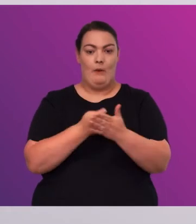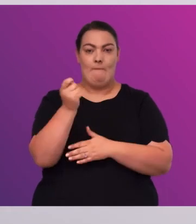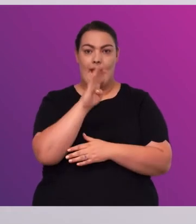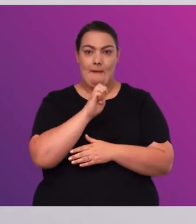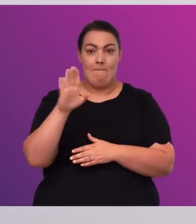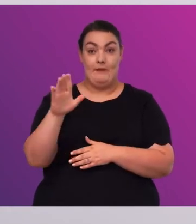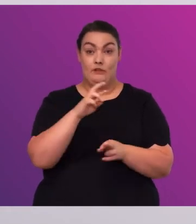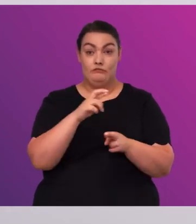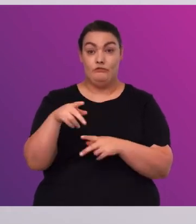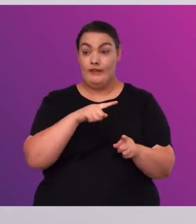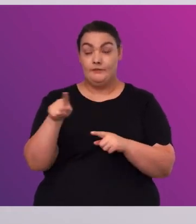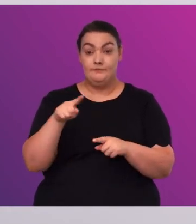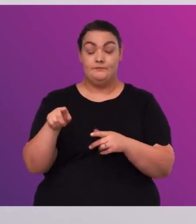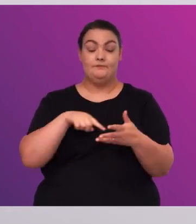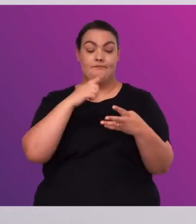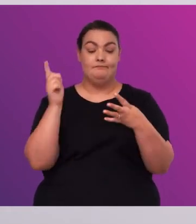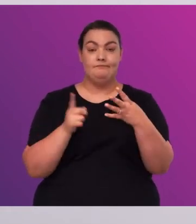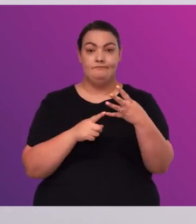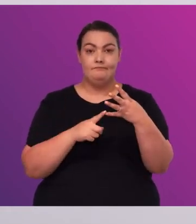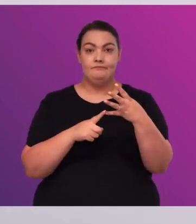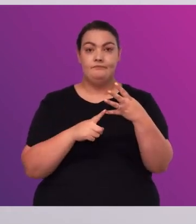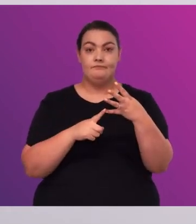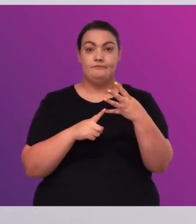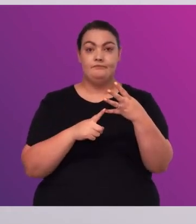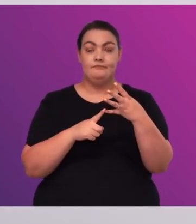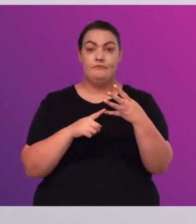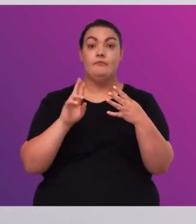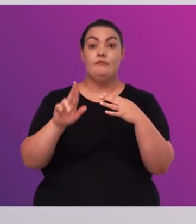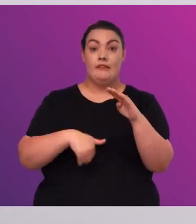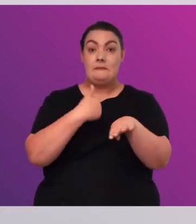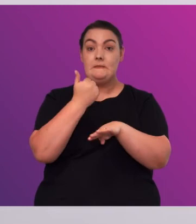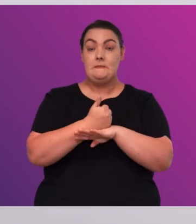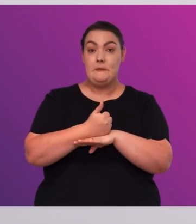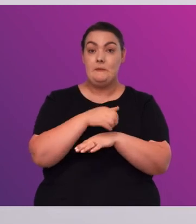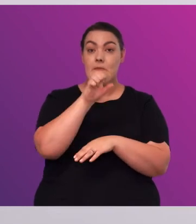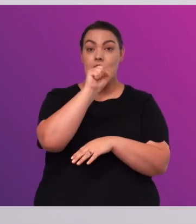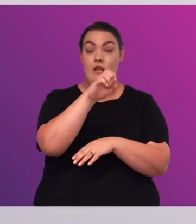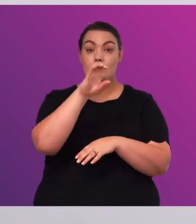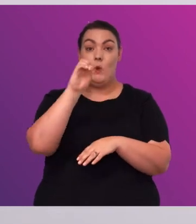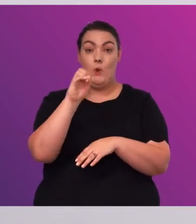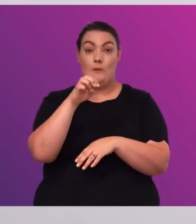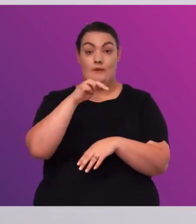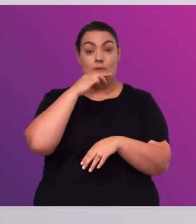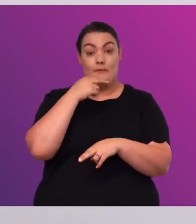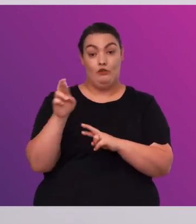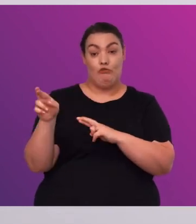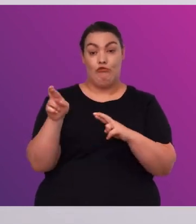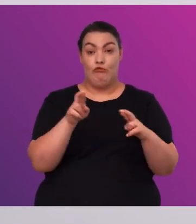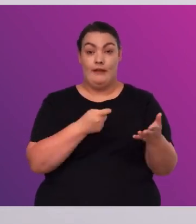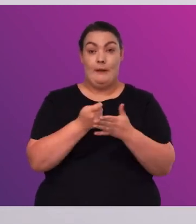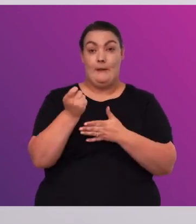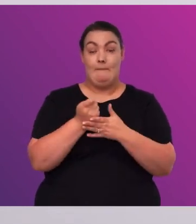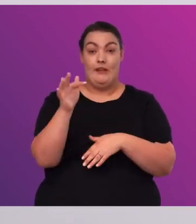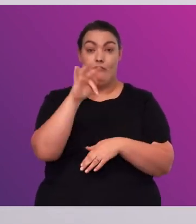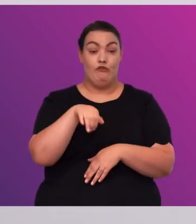pay your bills automatically. And number four, setting up a standing order to make